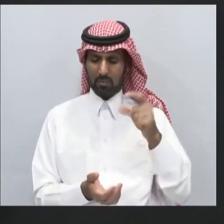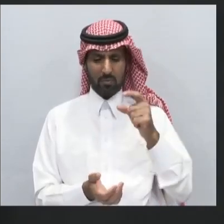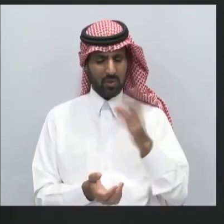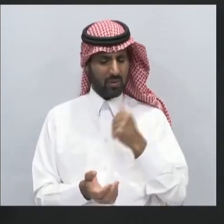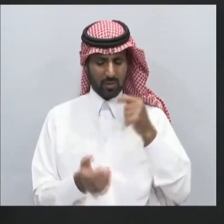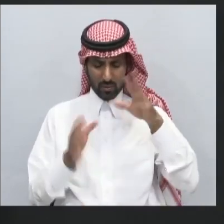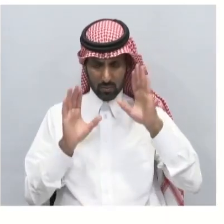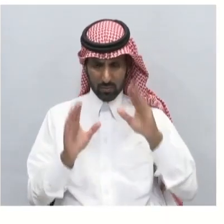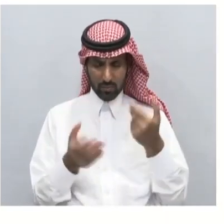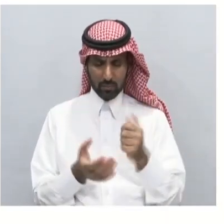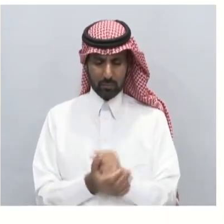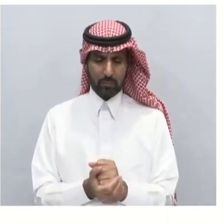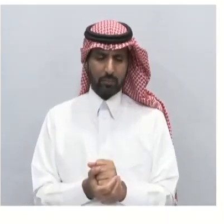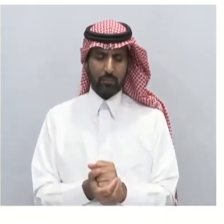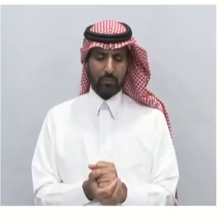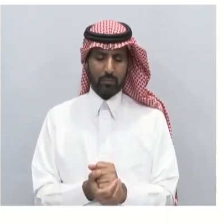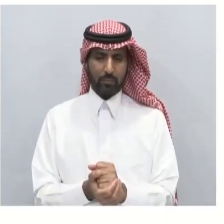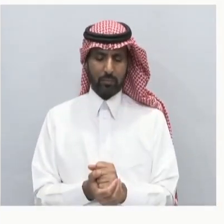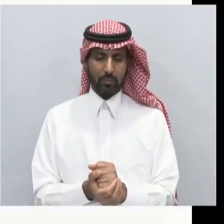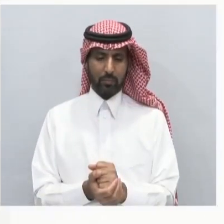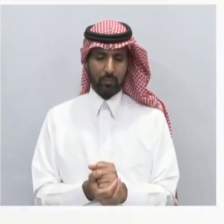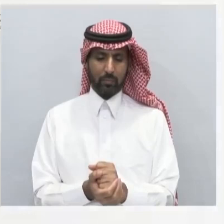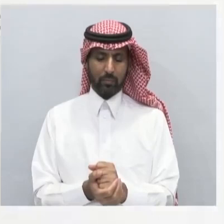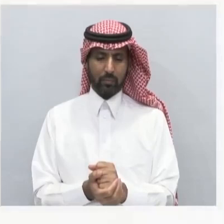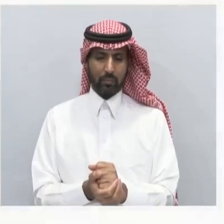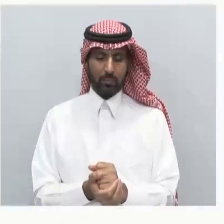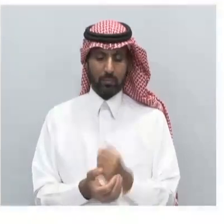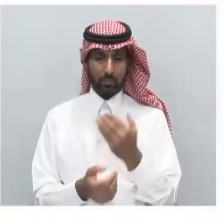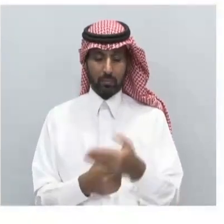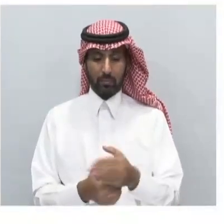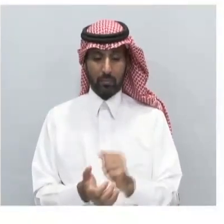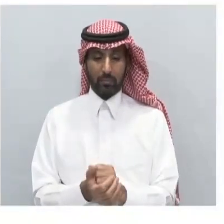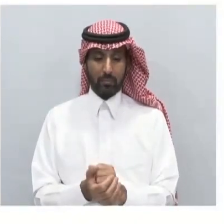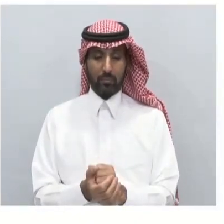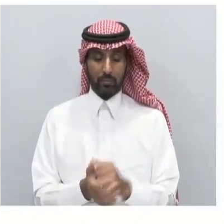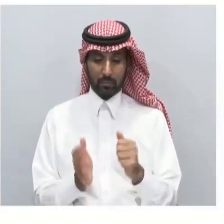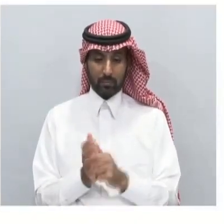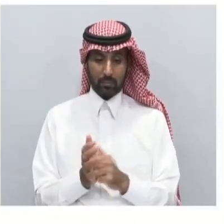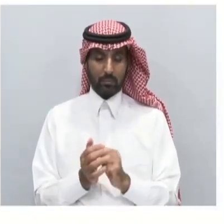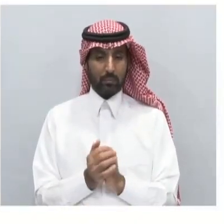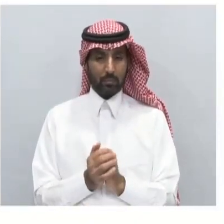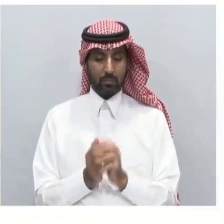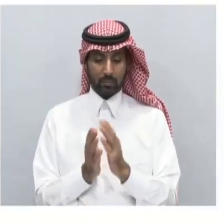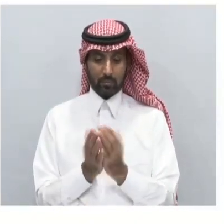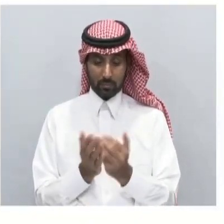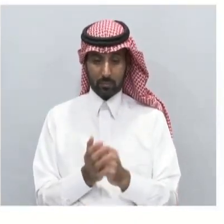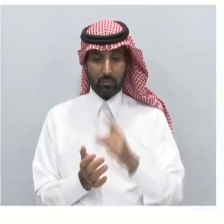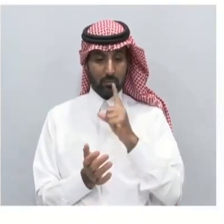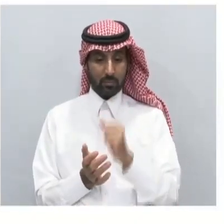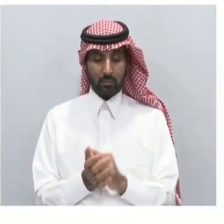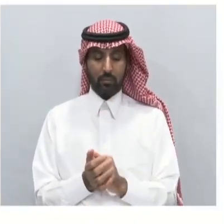common for people to pray 5 times a day. Okay? For your homework, please do